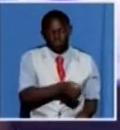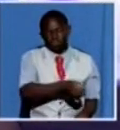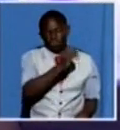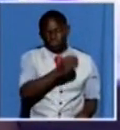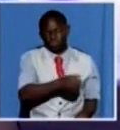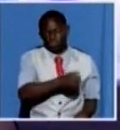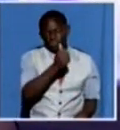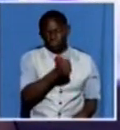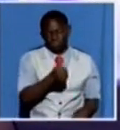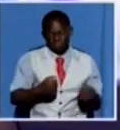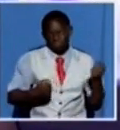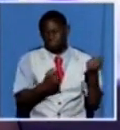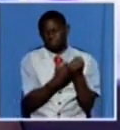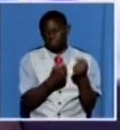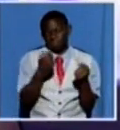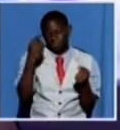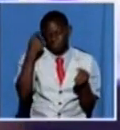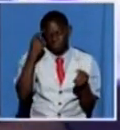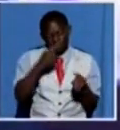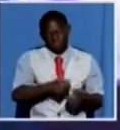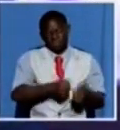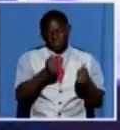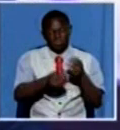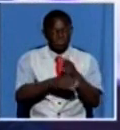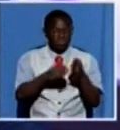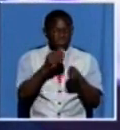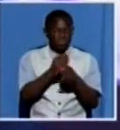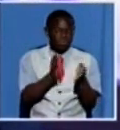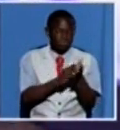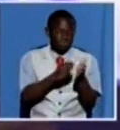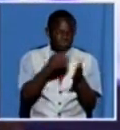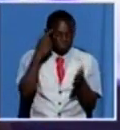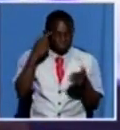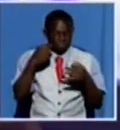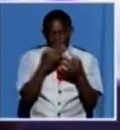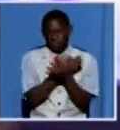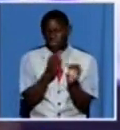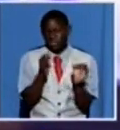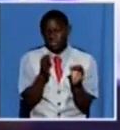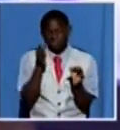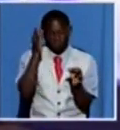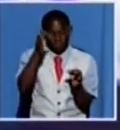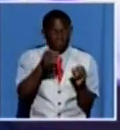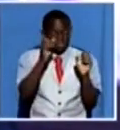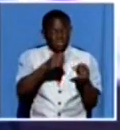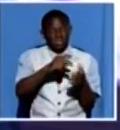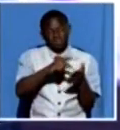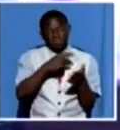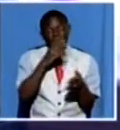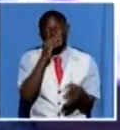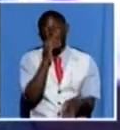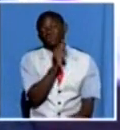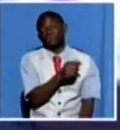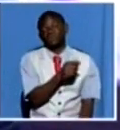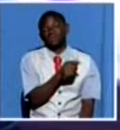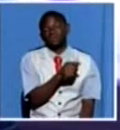let's sign a loan agreement and a contract. We work for you these road projects, and then you pay us in the future. But maybe Zambians may not have